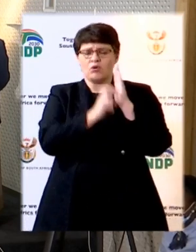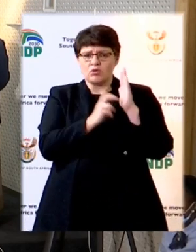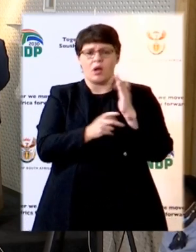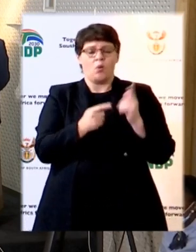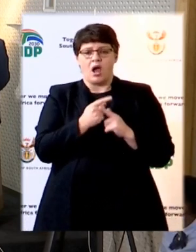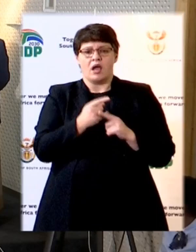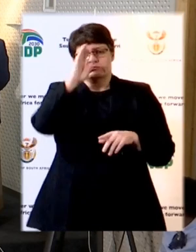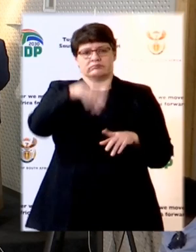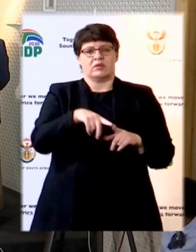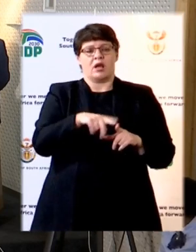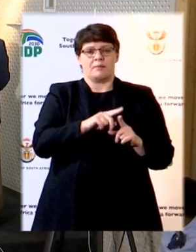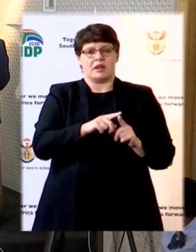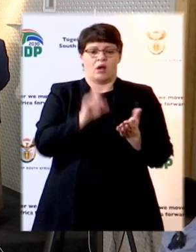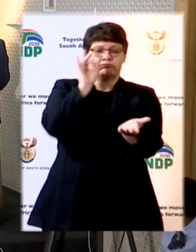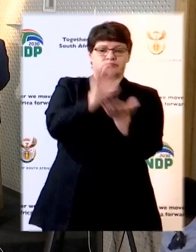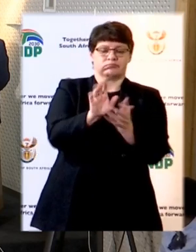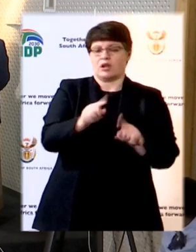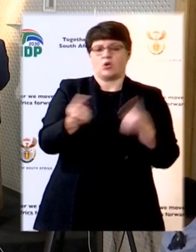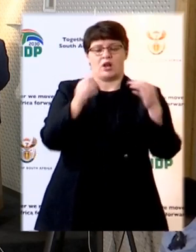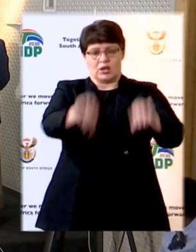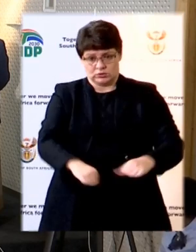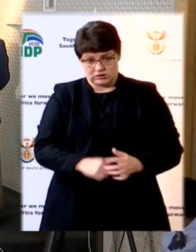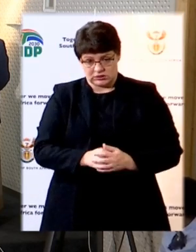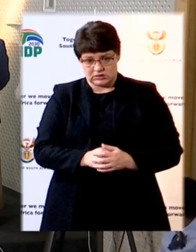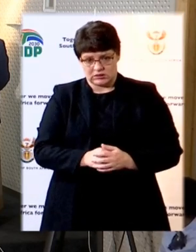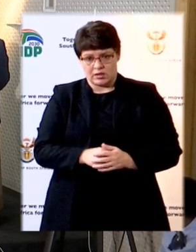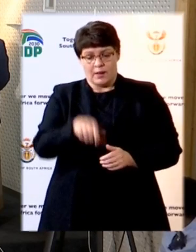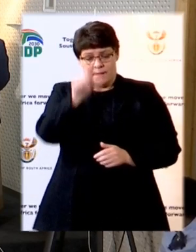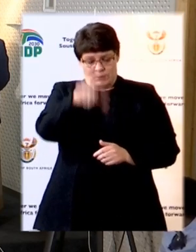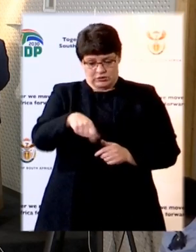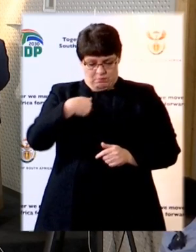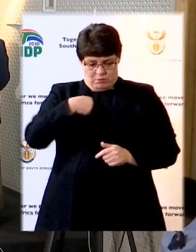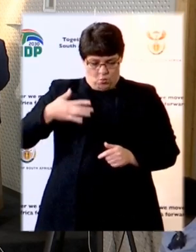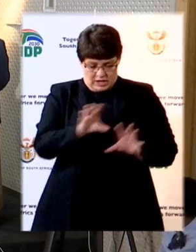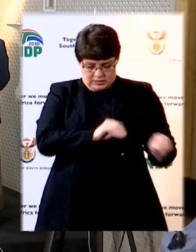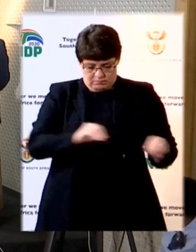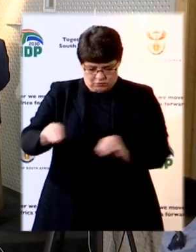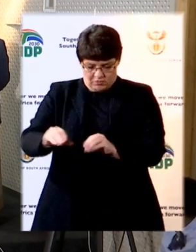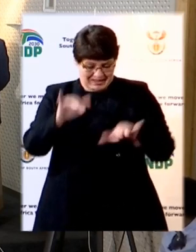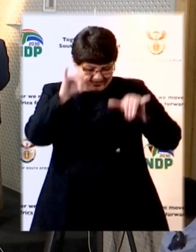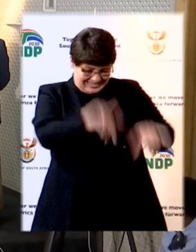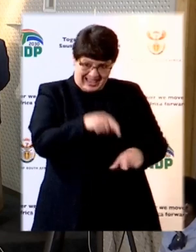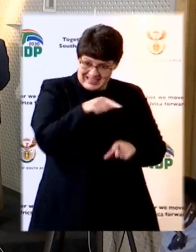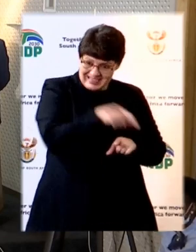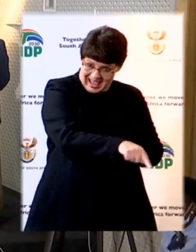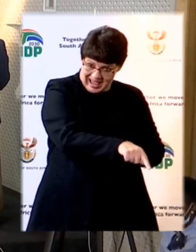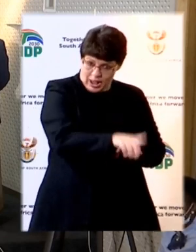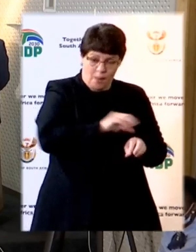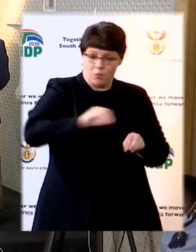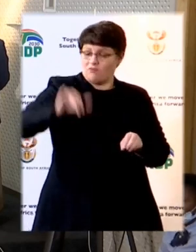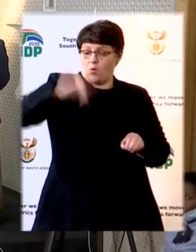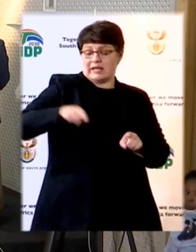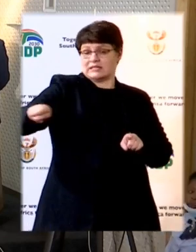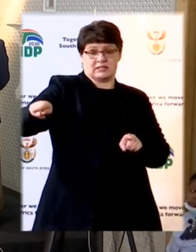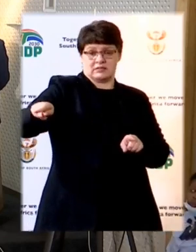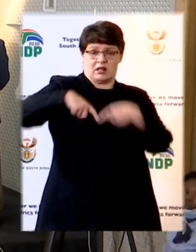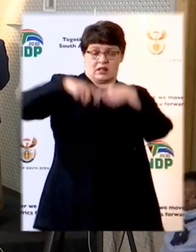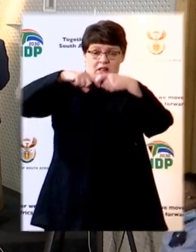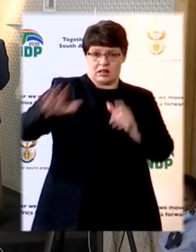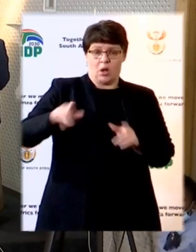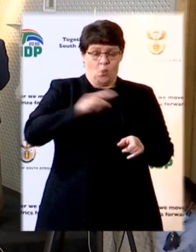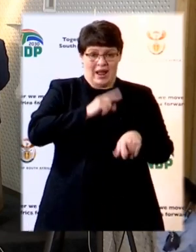regarding regulations of no tenants being allowed to be evicted, should people who planned to move stay in their current place of residence even when